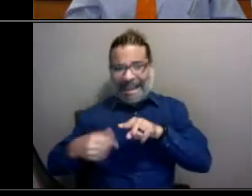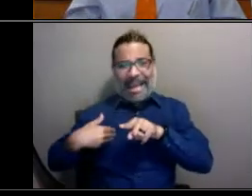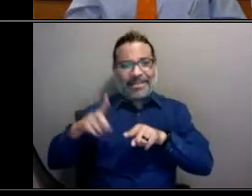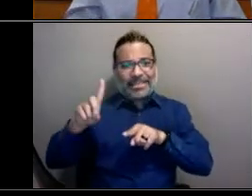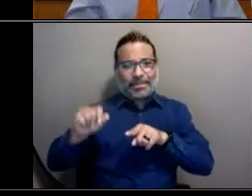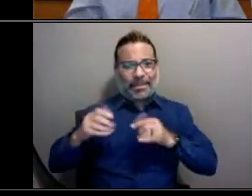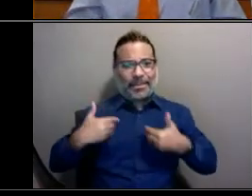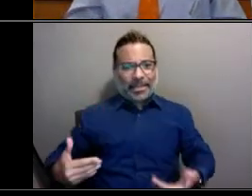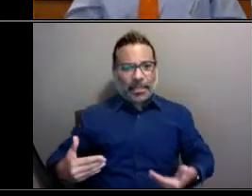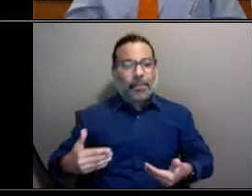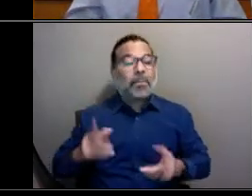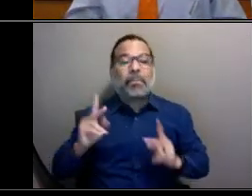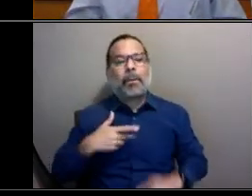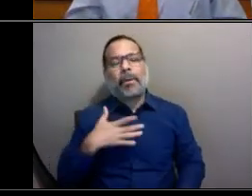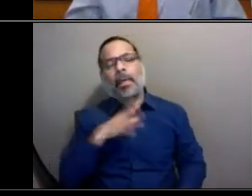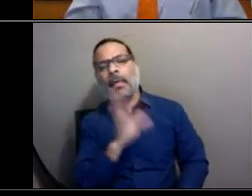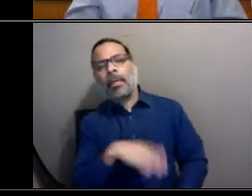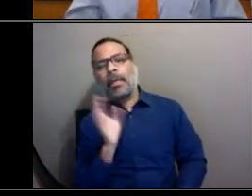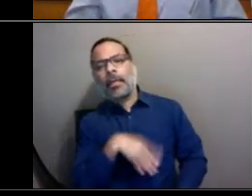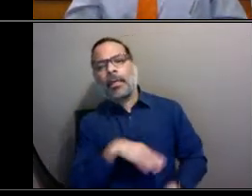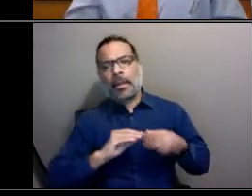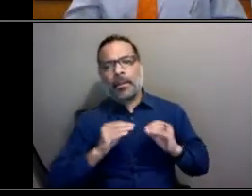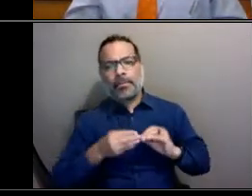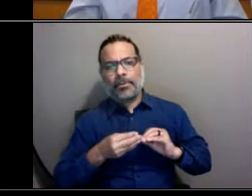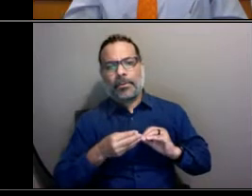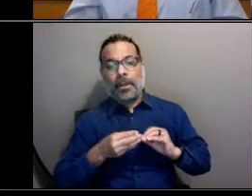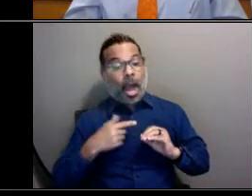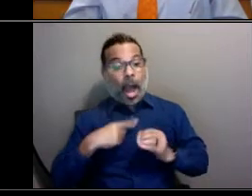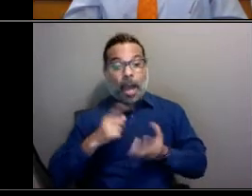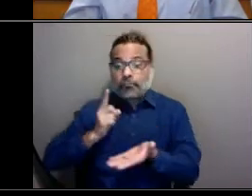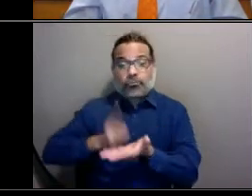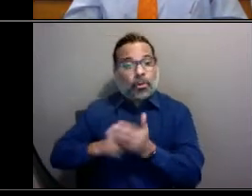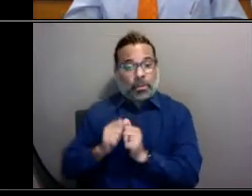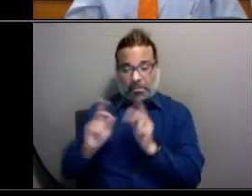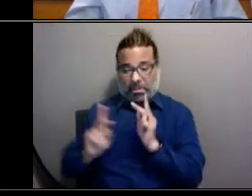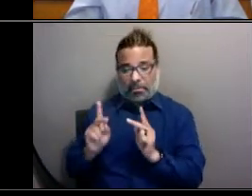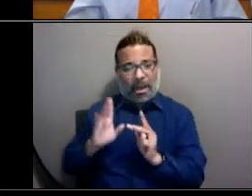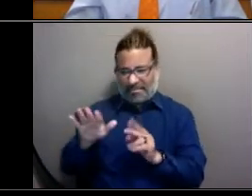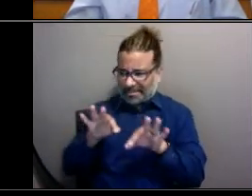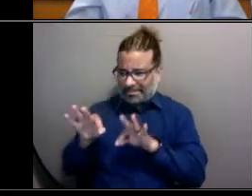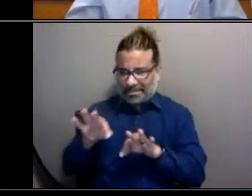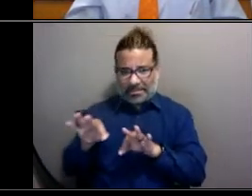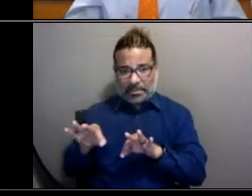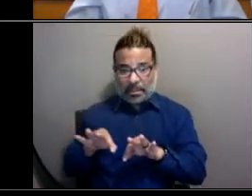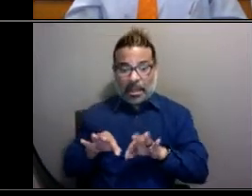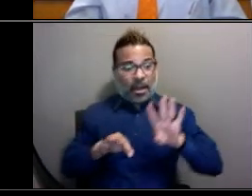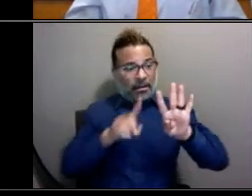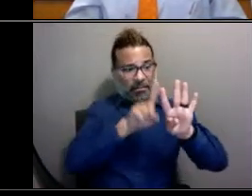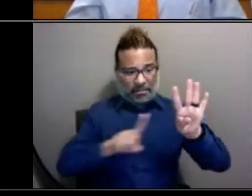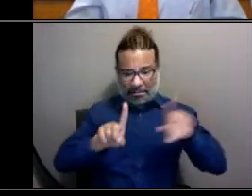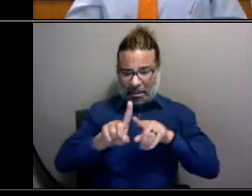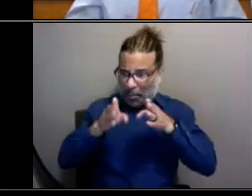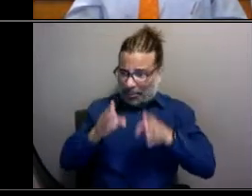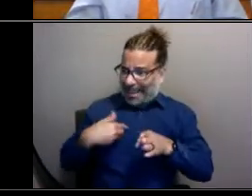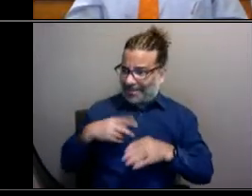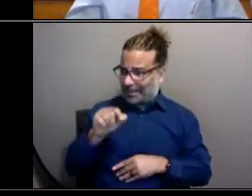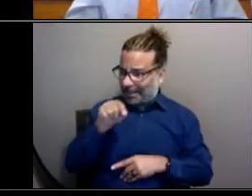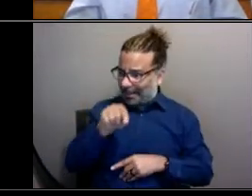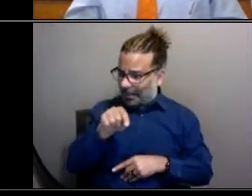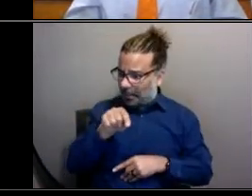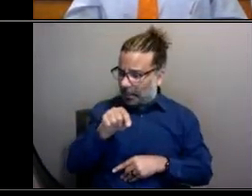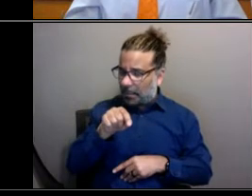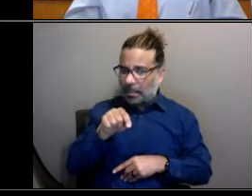don't believe the numbers. And I've had conversations where I've explained 1 in 4 people have a disability, and then I say, and